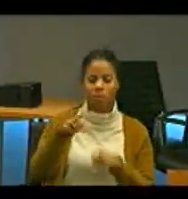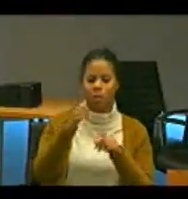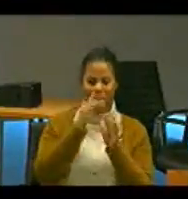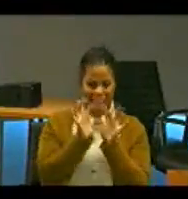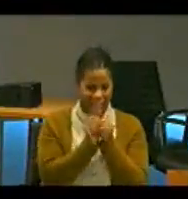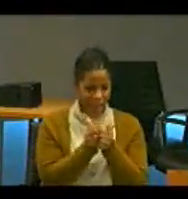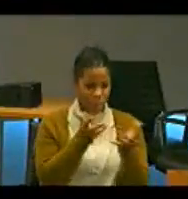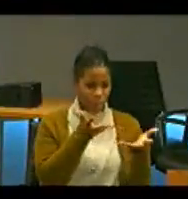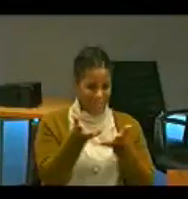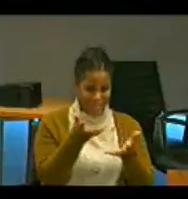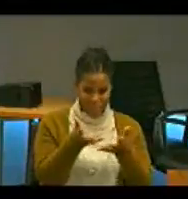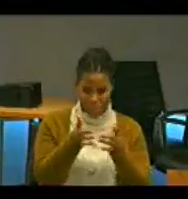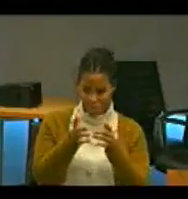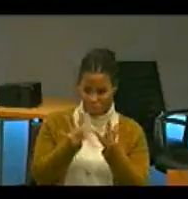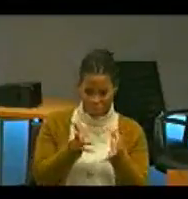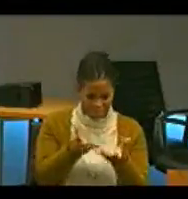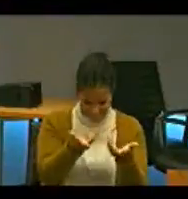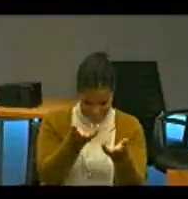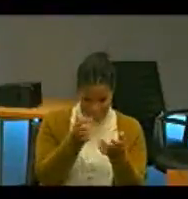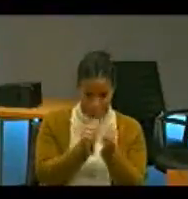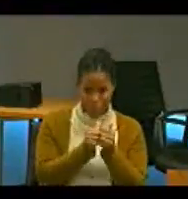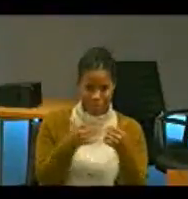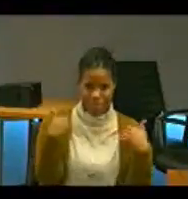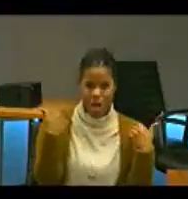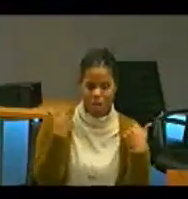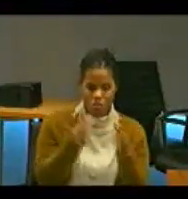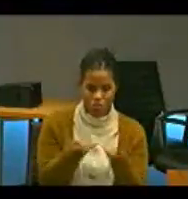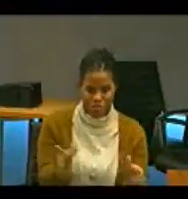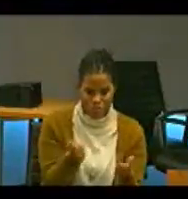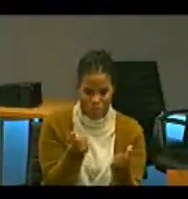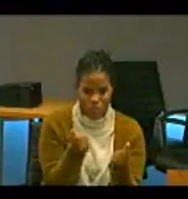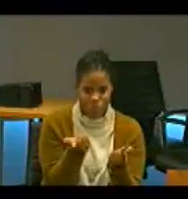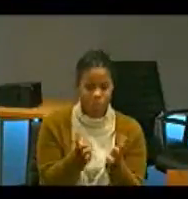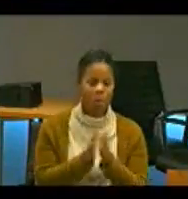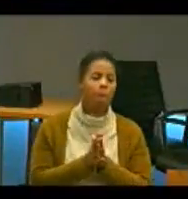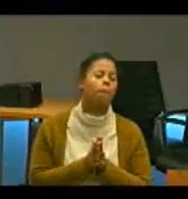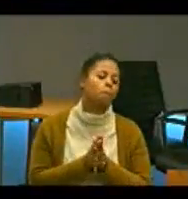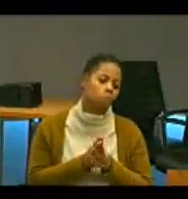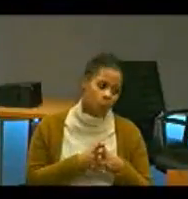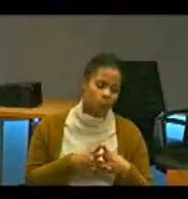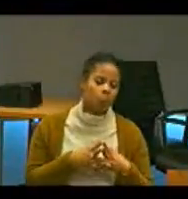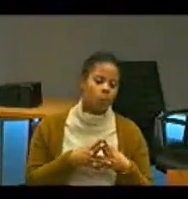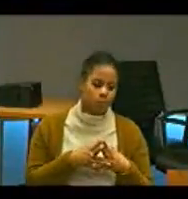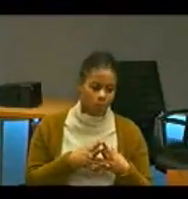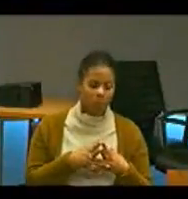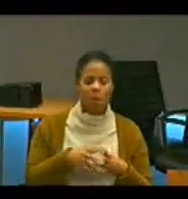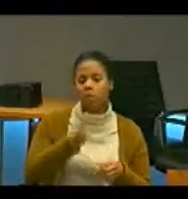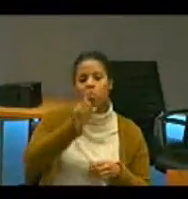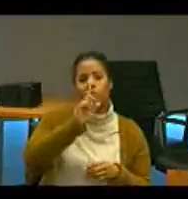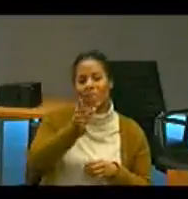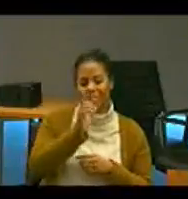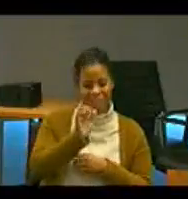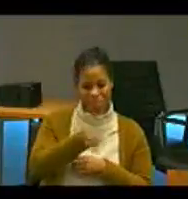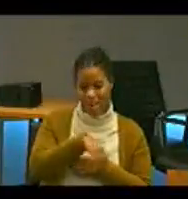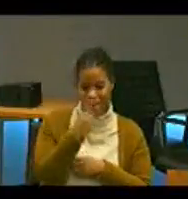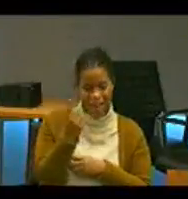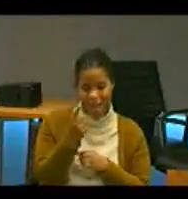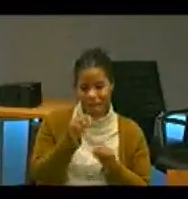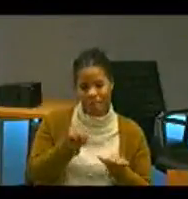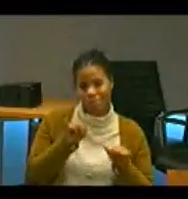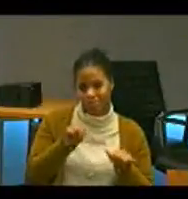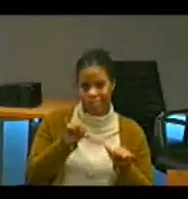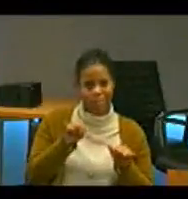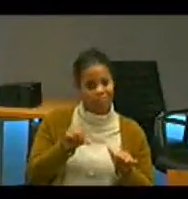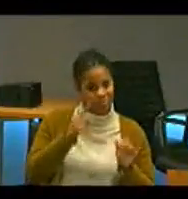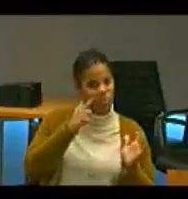young children. And it comes at a time when you see